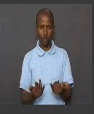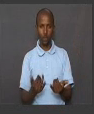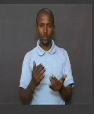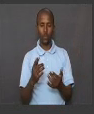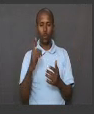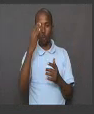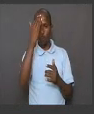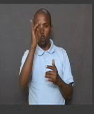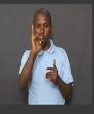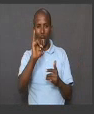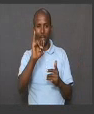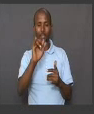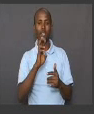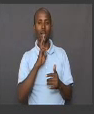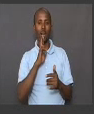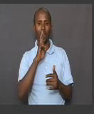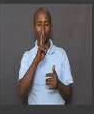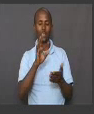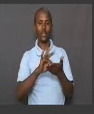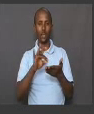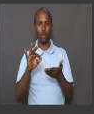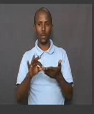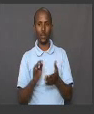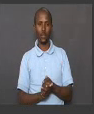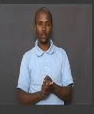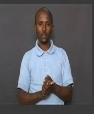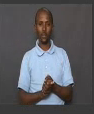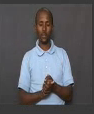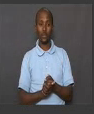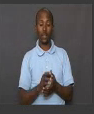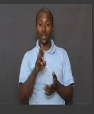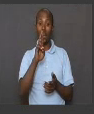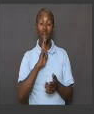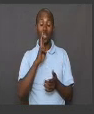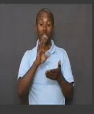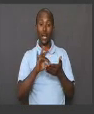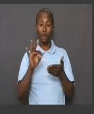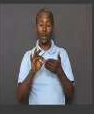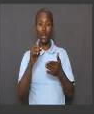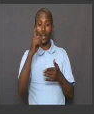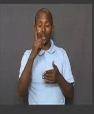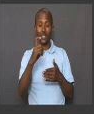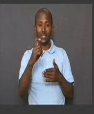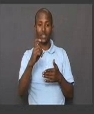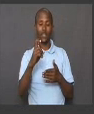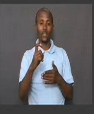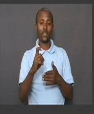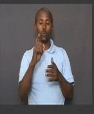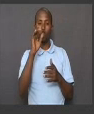let y be a real number. Is there a real number x such